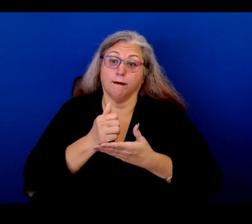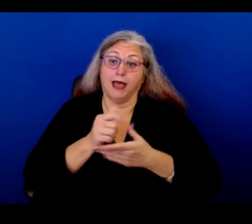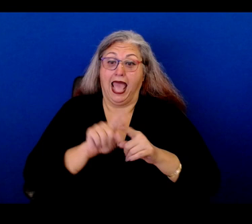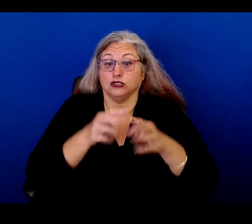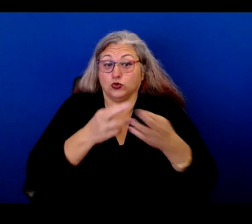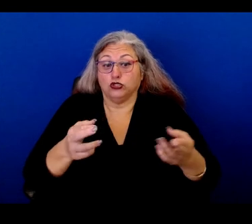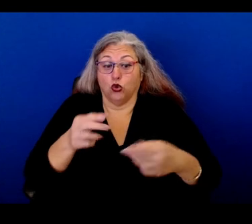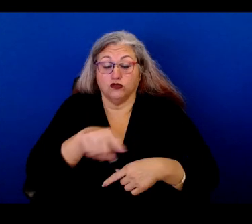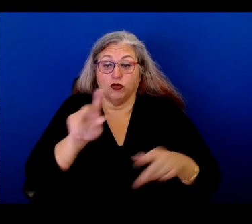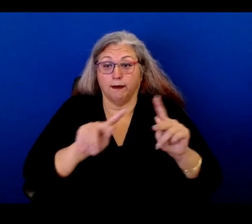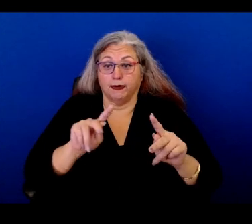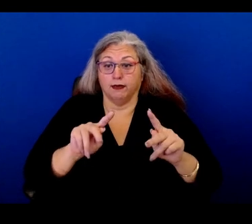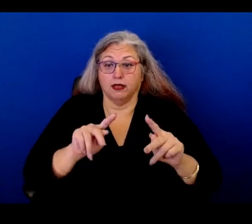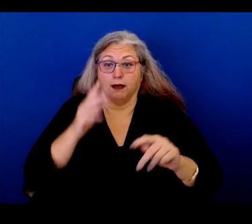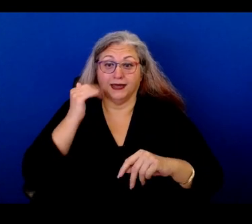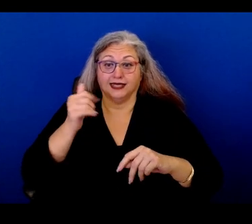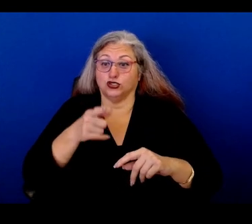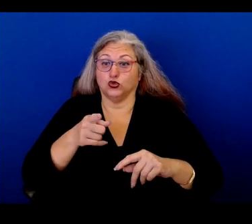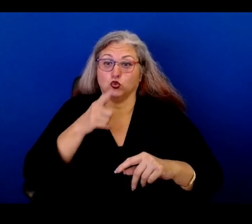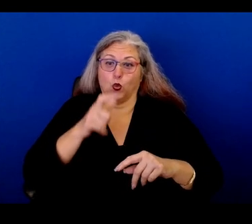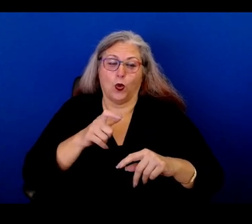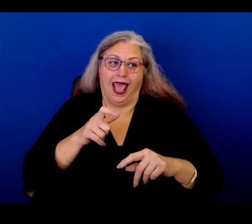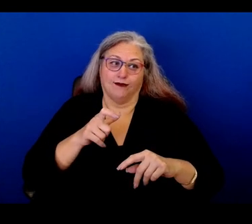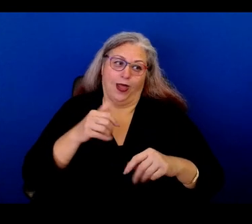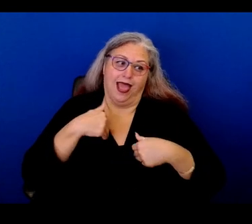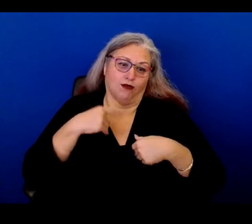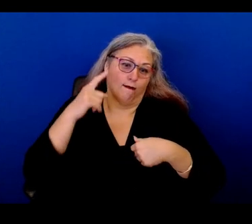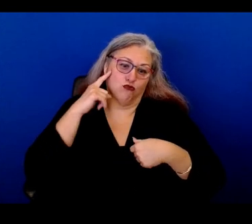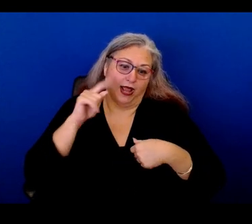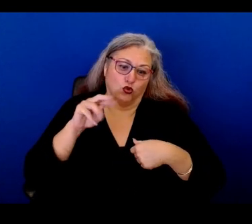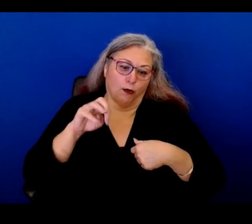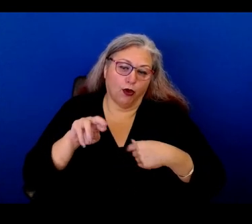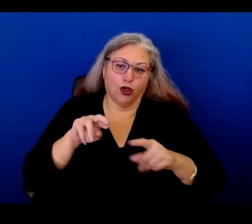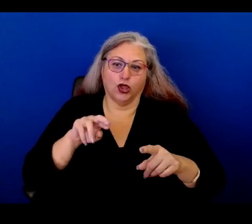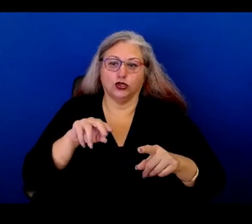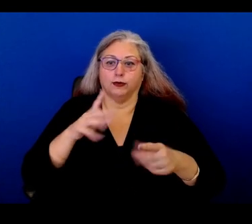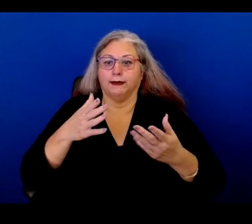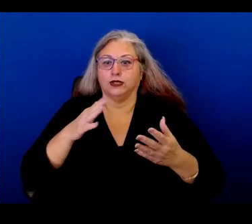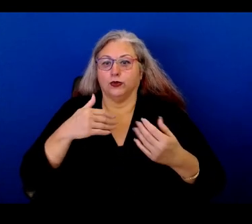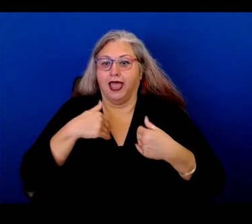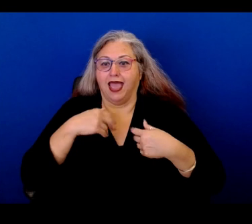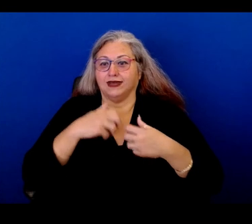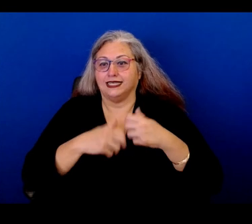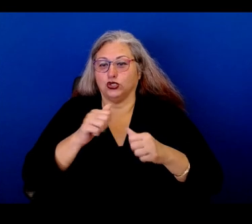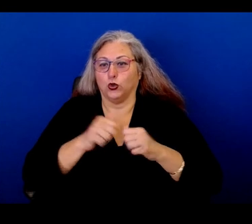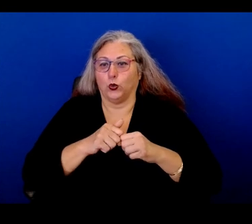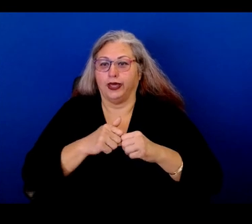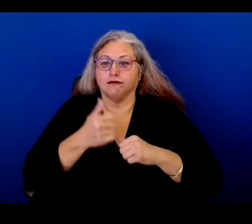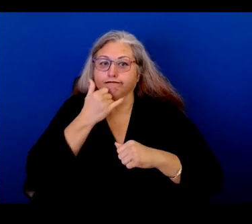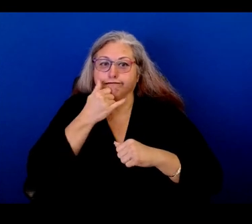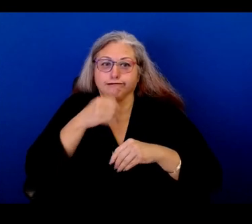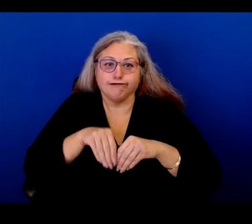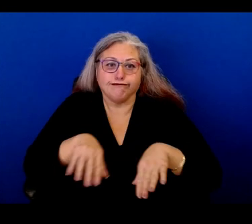resource for people, because you don't have to have a brain tumor to have issues with bladder